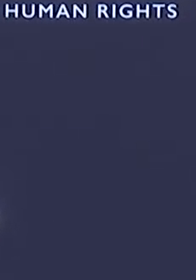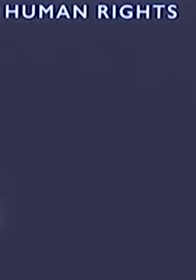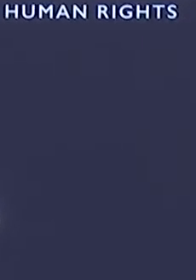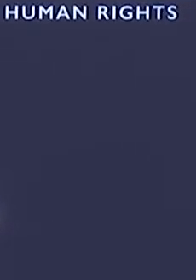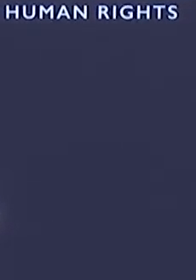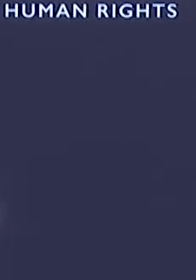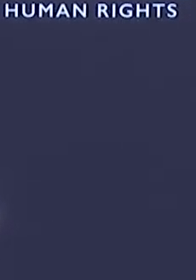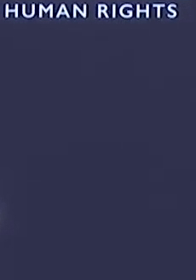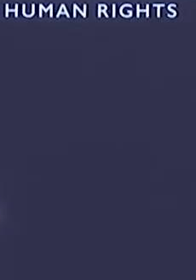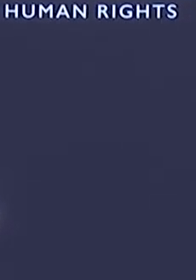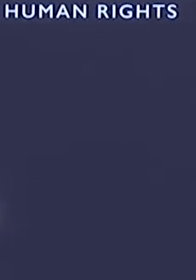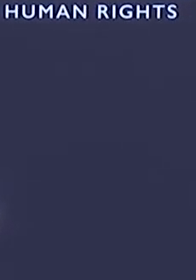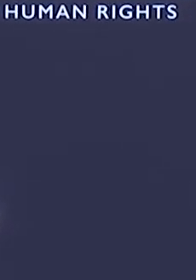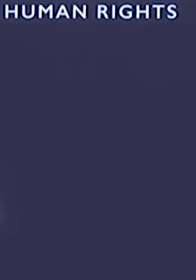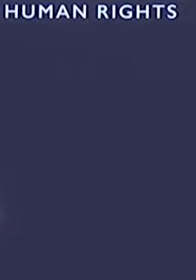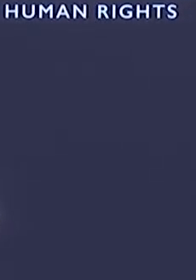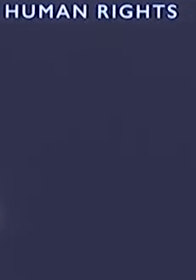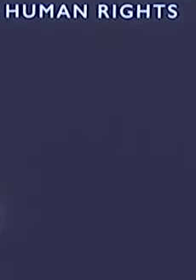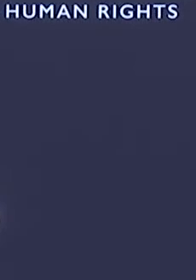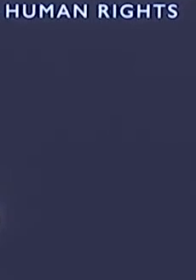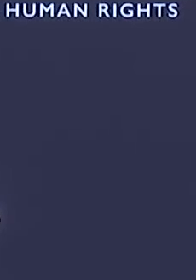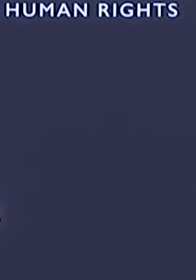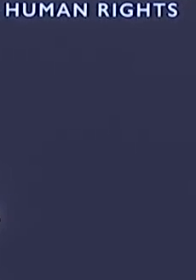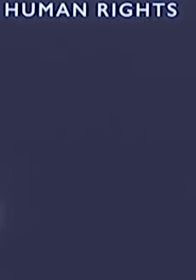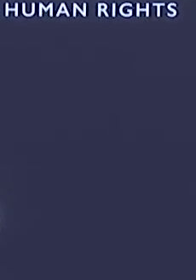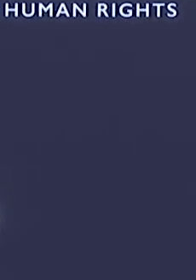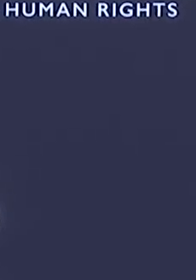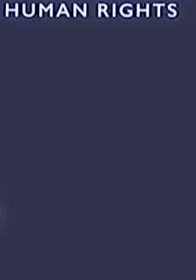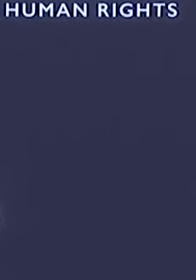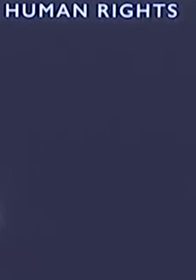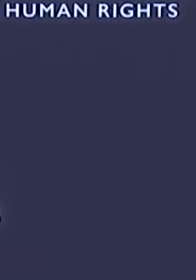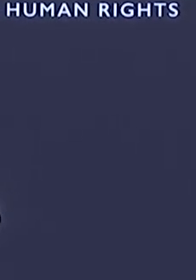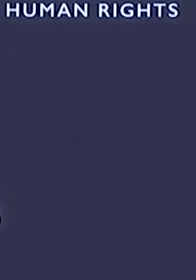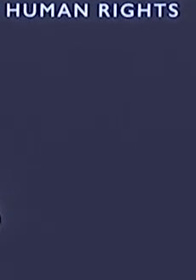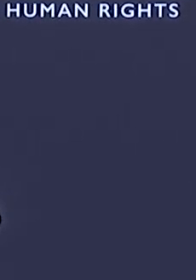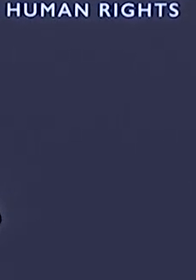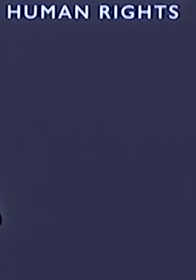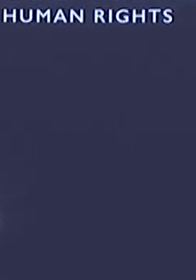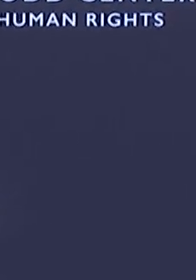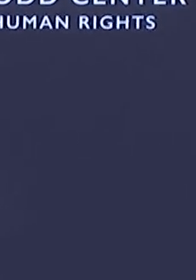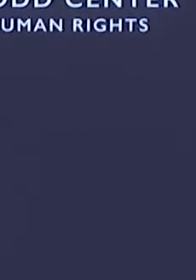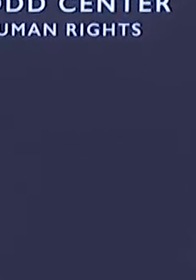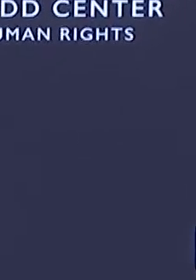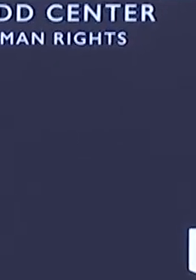Ladies and gentlemen, please welcome Holocaust survivor Rabbi Lazowski.